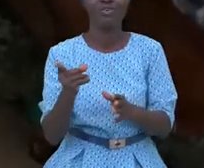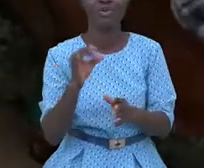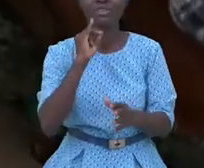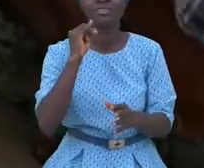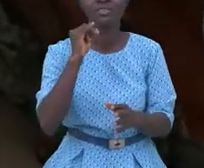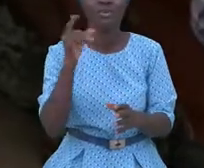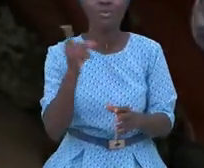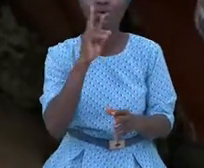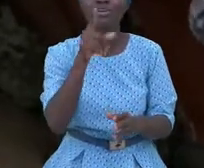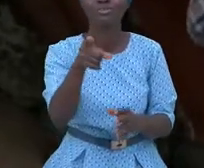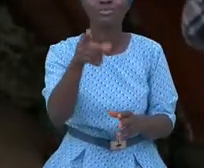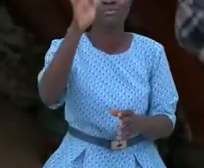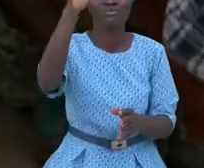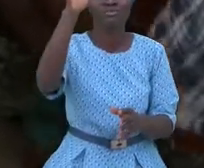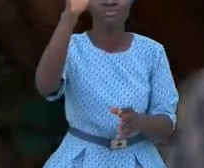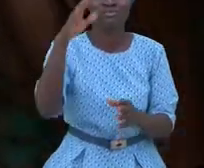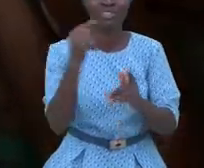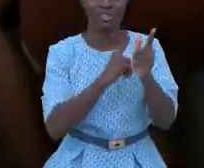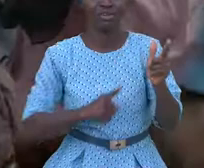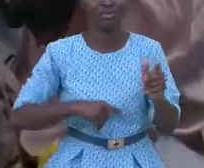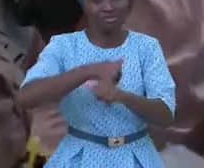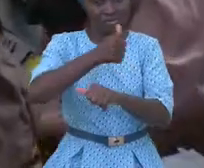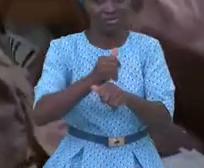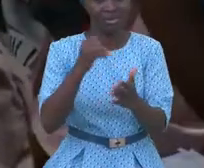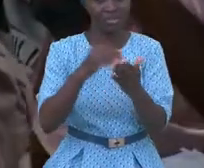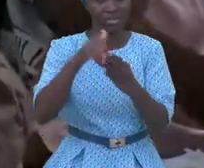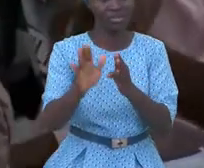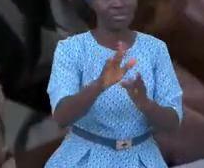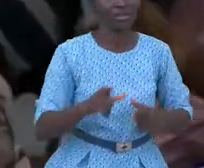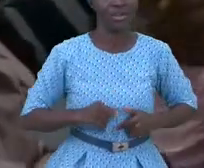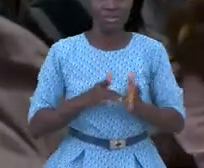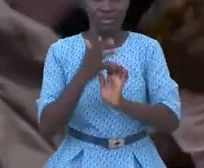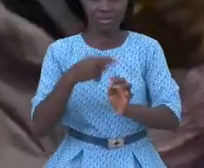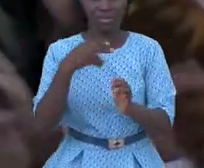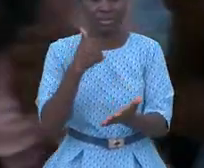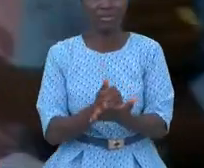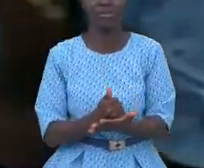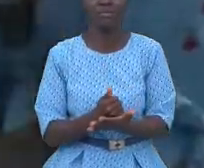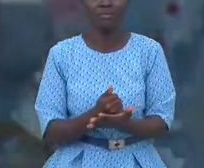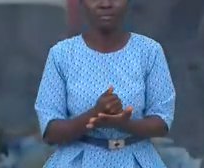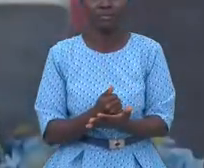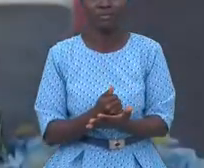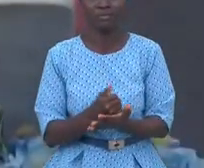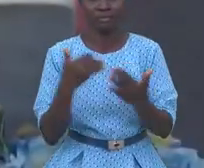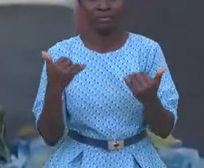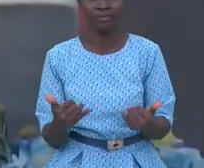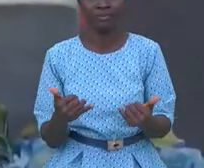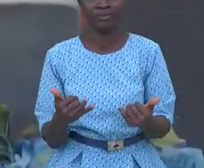Where is he? The Lord confirm it to your life in Jesus' name. Now, I come